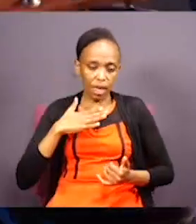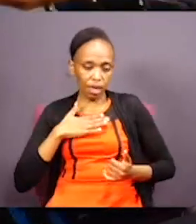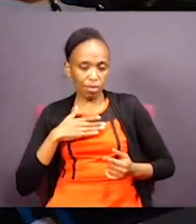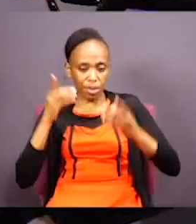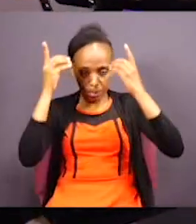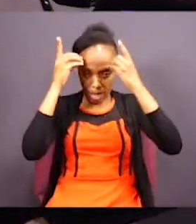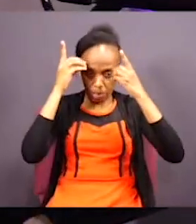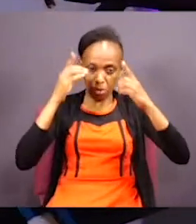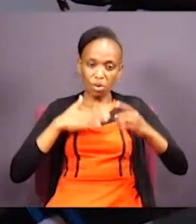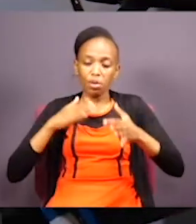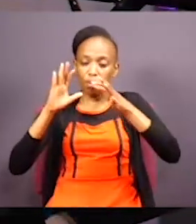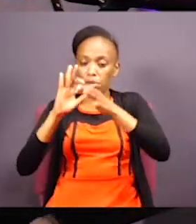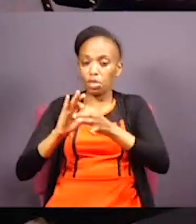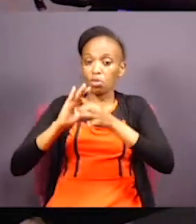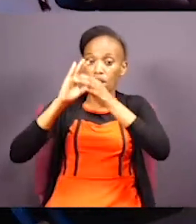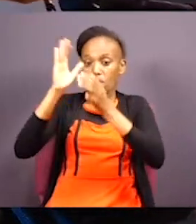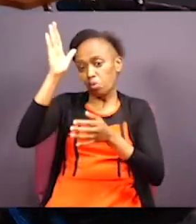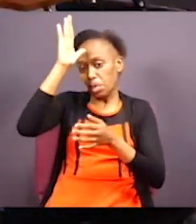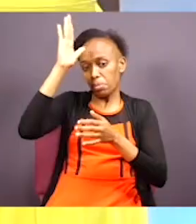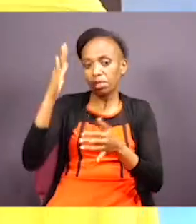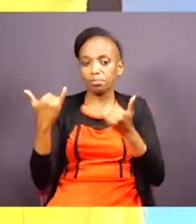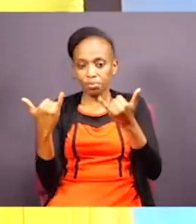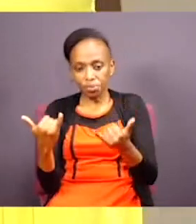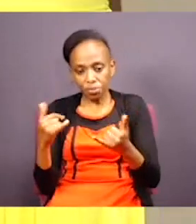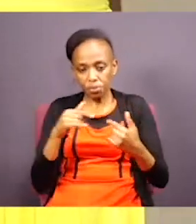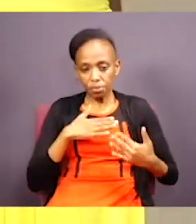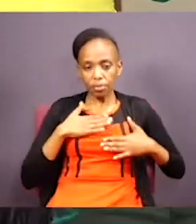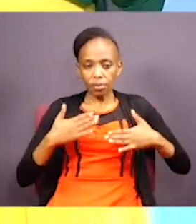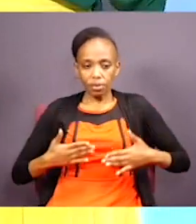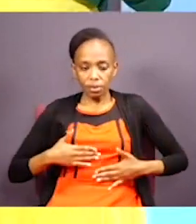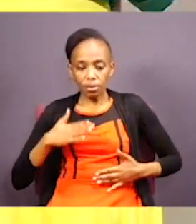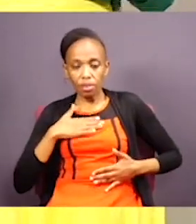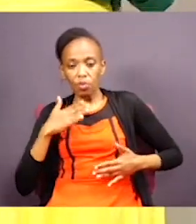yangu imeamua mimi ni wako baba. Mwili wangu we.